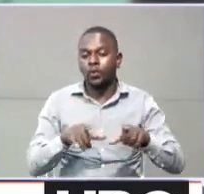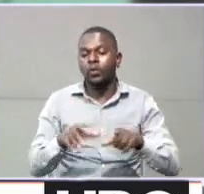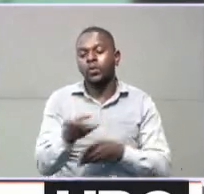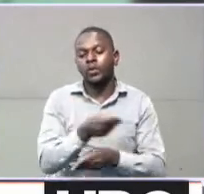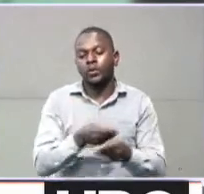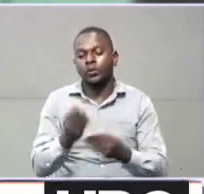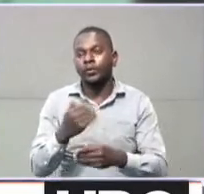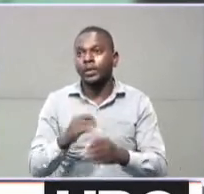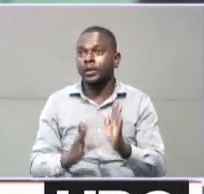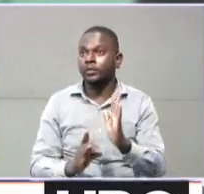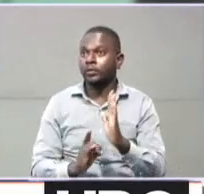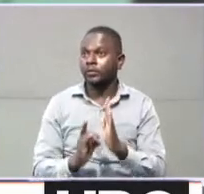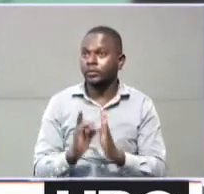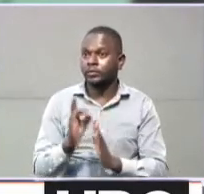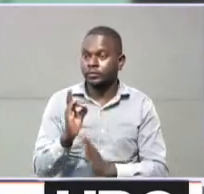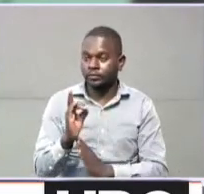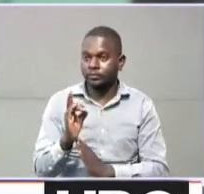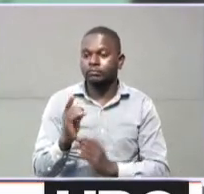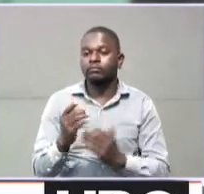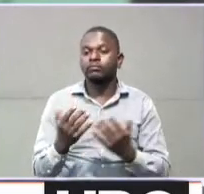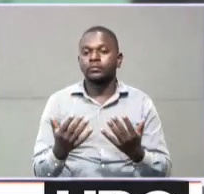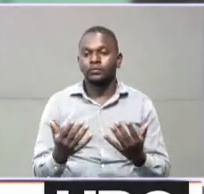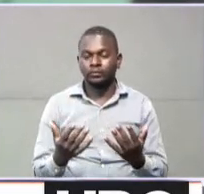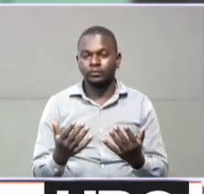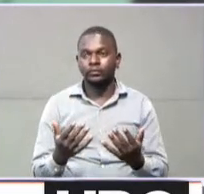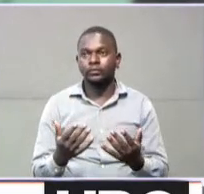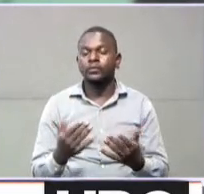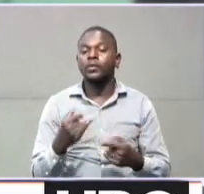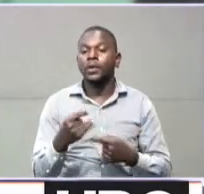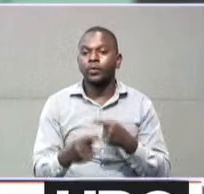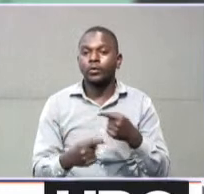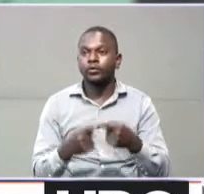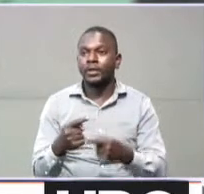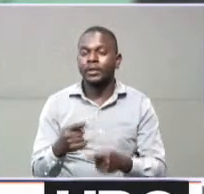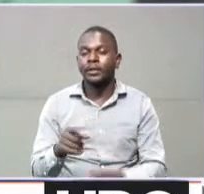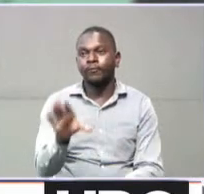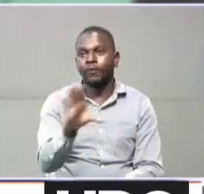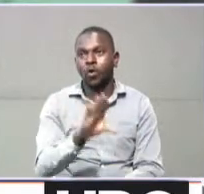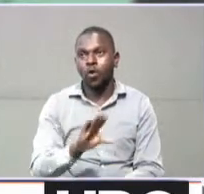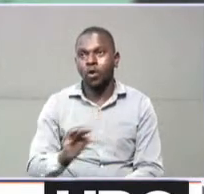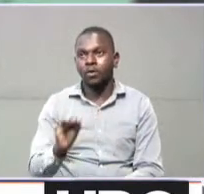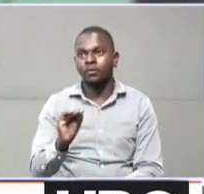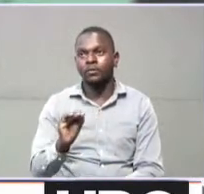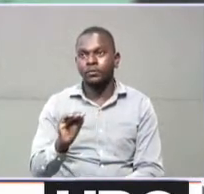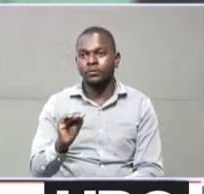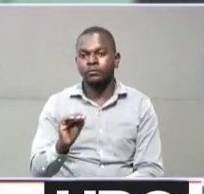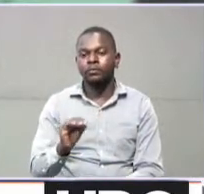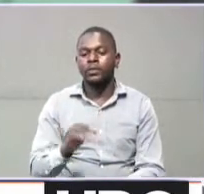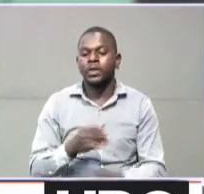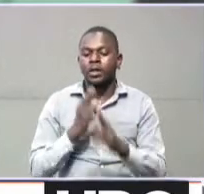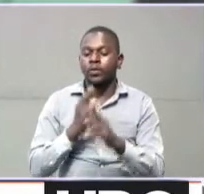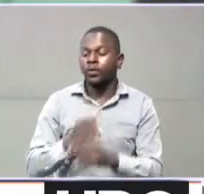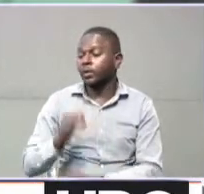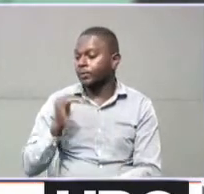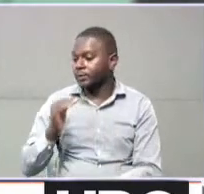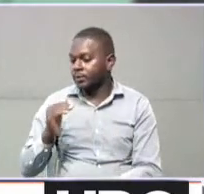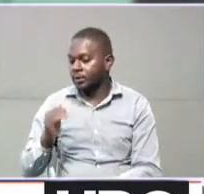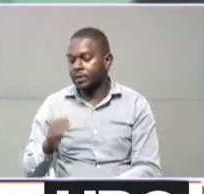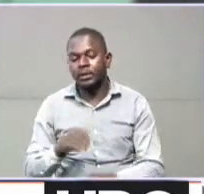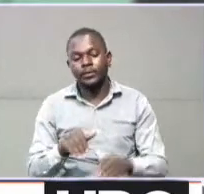development and prosperity for all the honorable speakers and